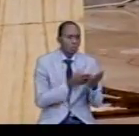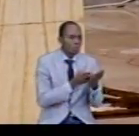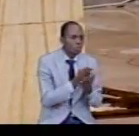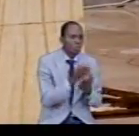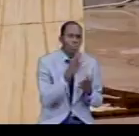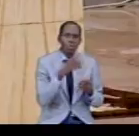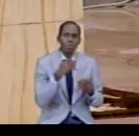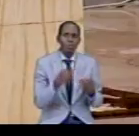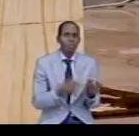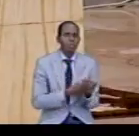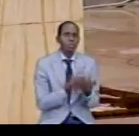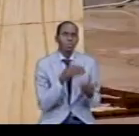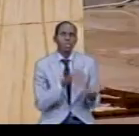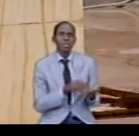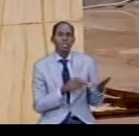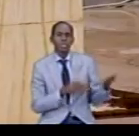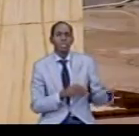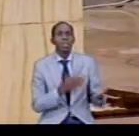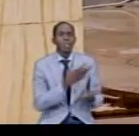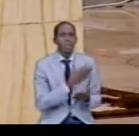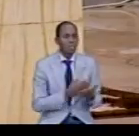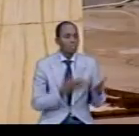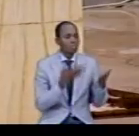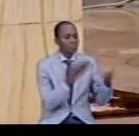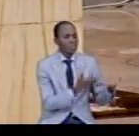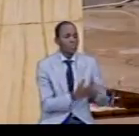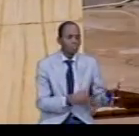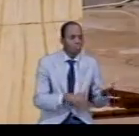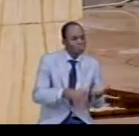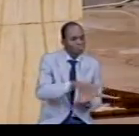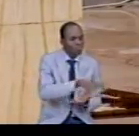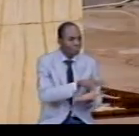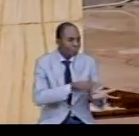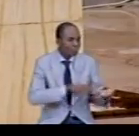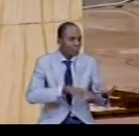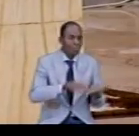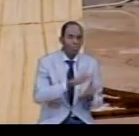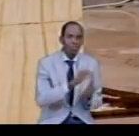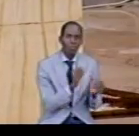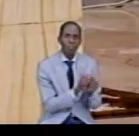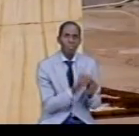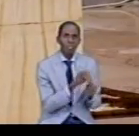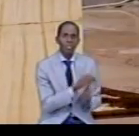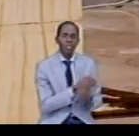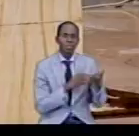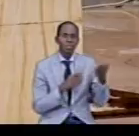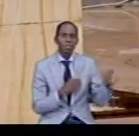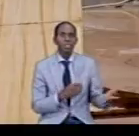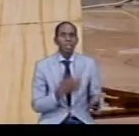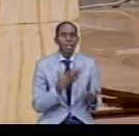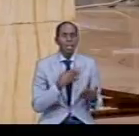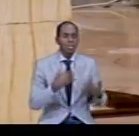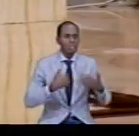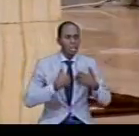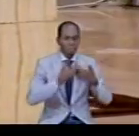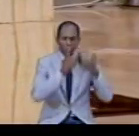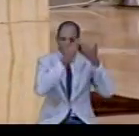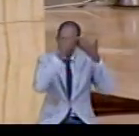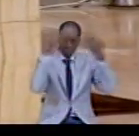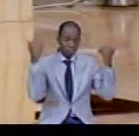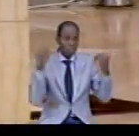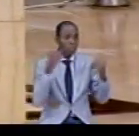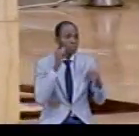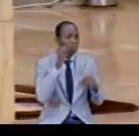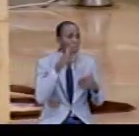of the gospel and it's there but then doing this and doing that and has forgotten or she has